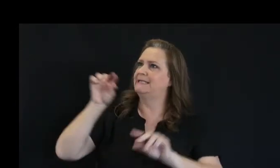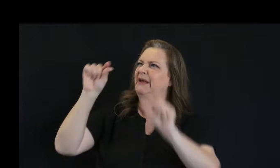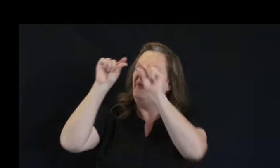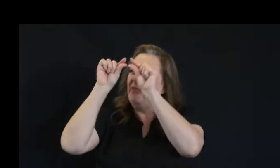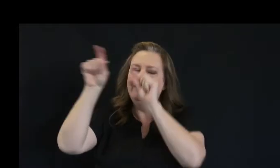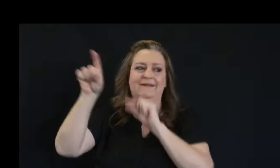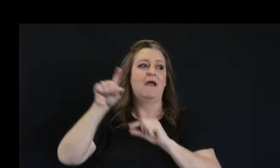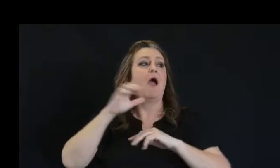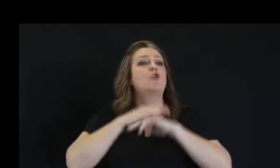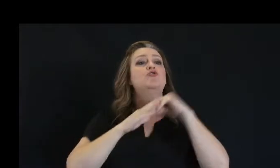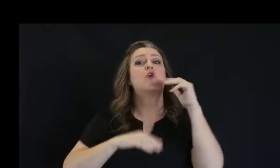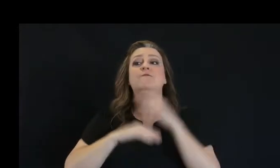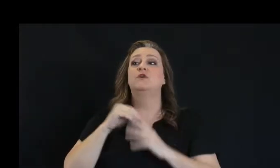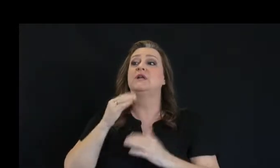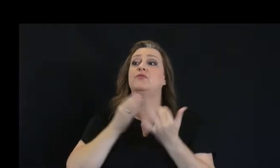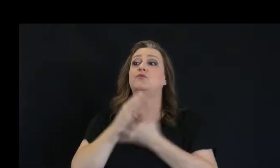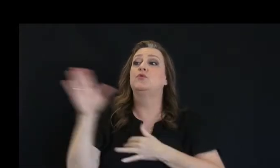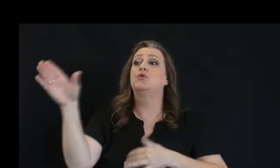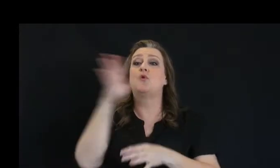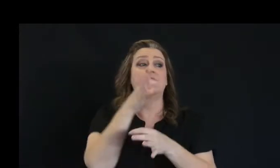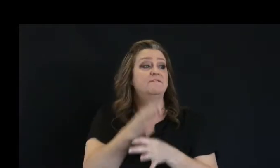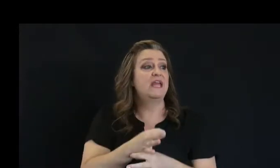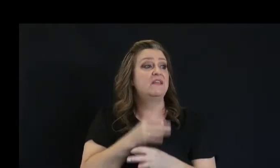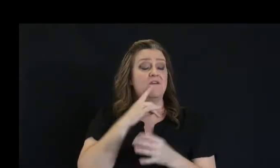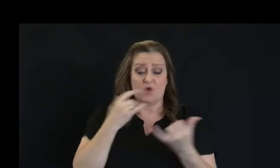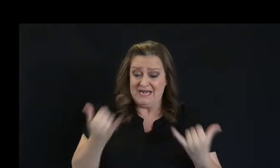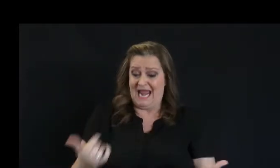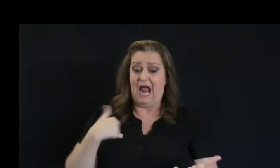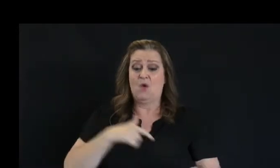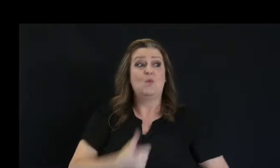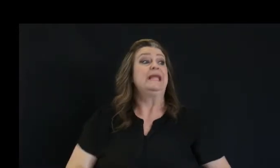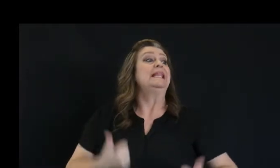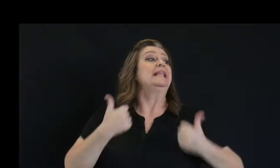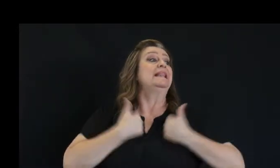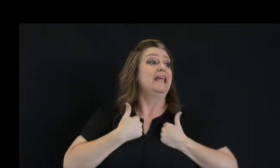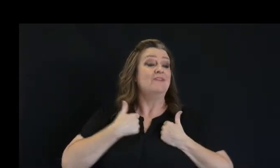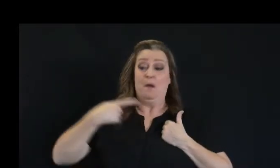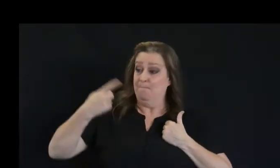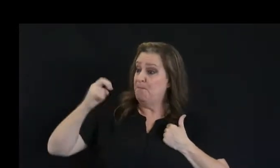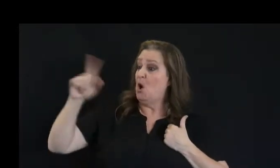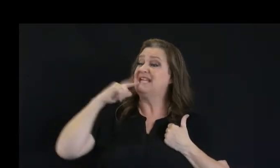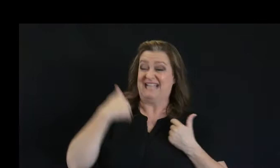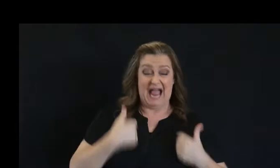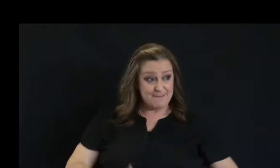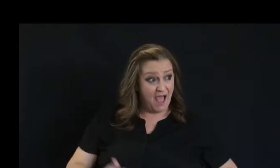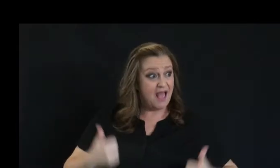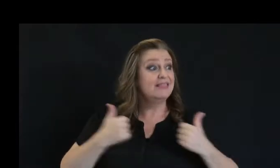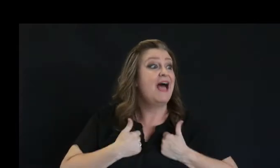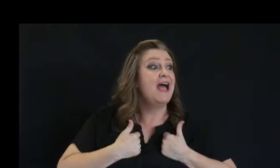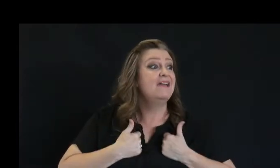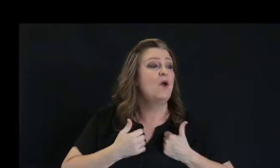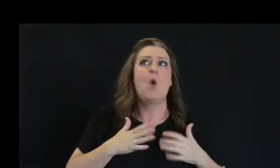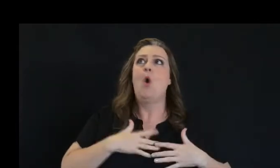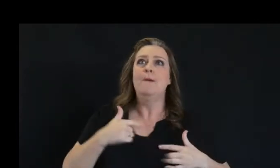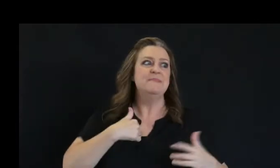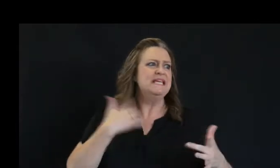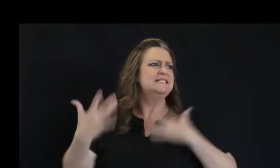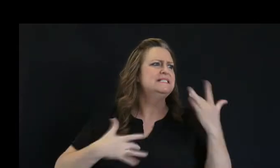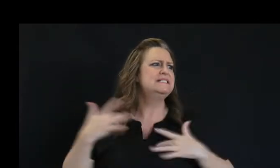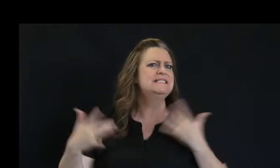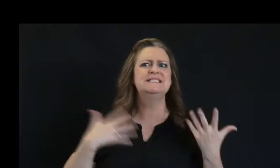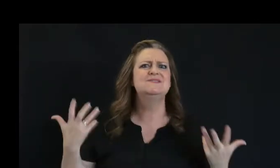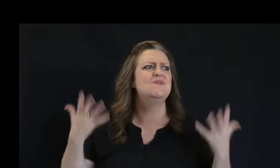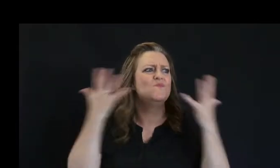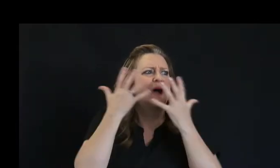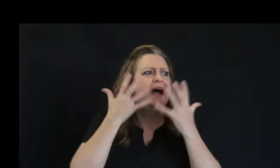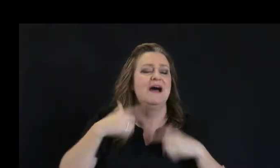comforted about you through your faith. For now we live. I'm alive, Paul says. You want to know what fires my engine up, Paul says?